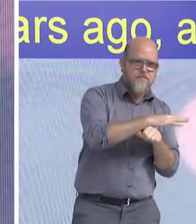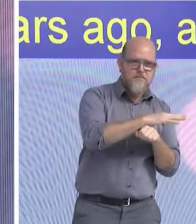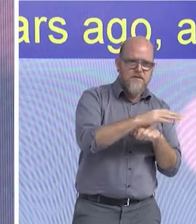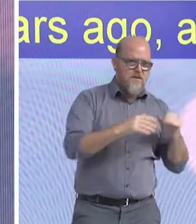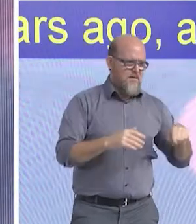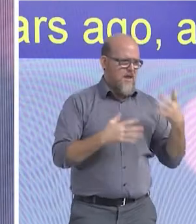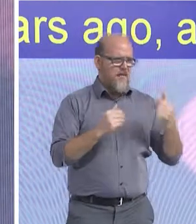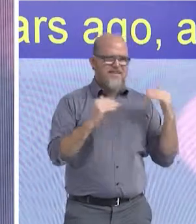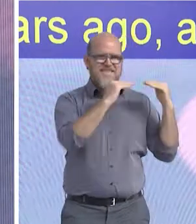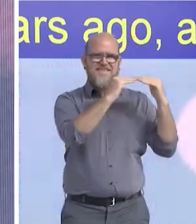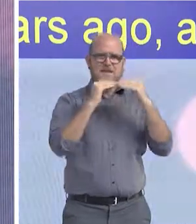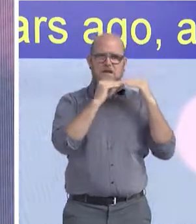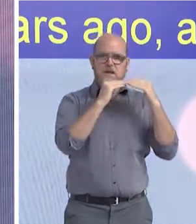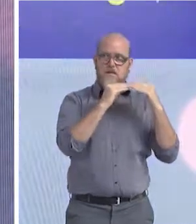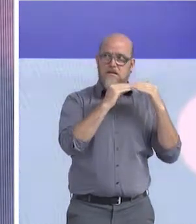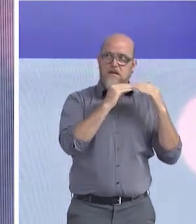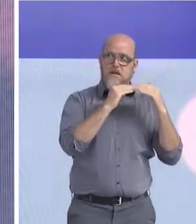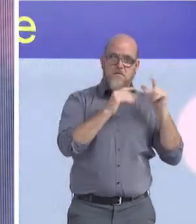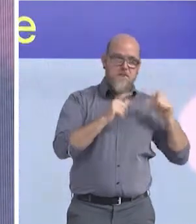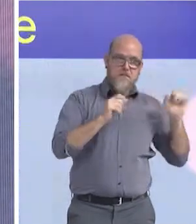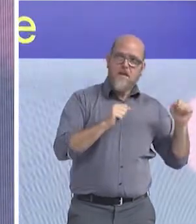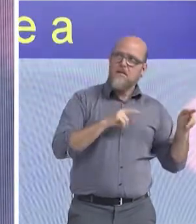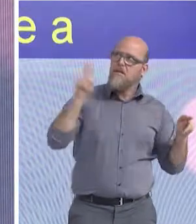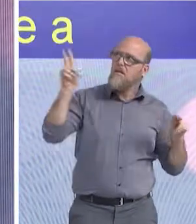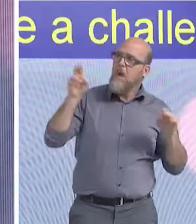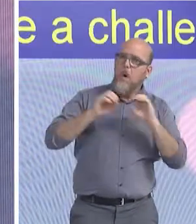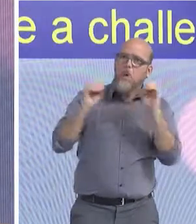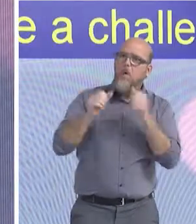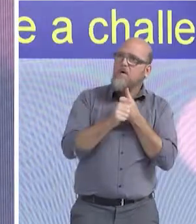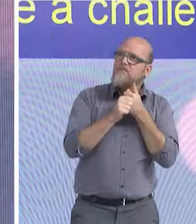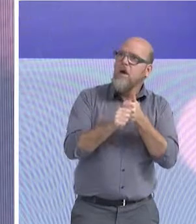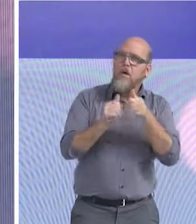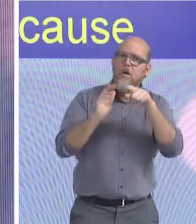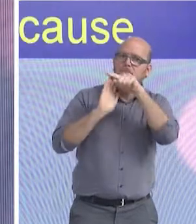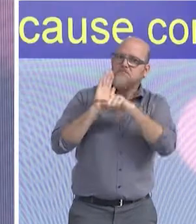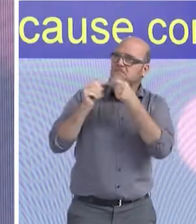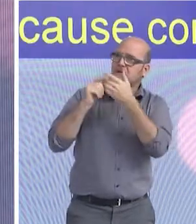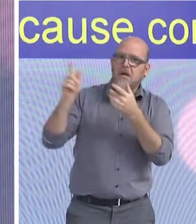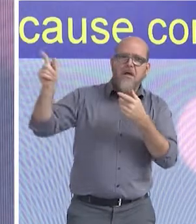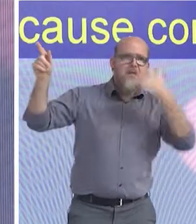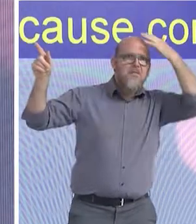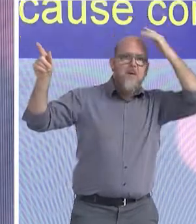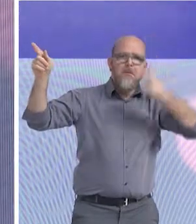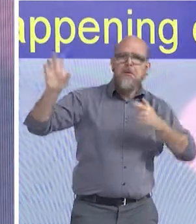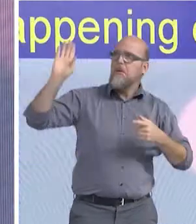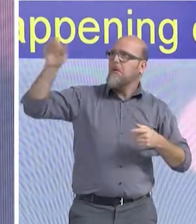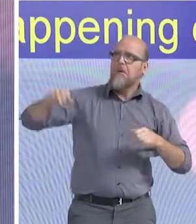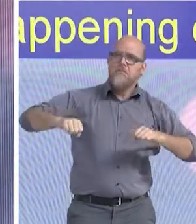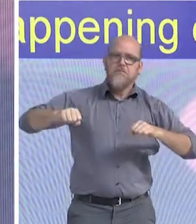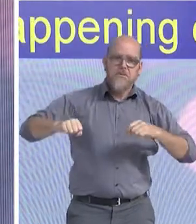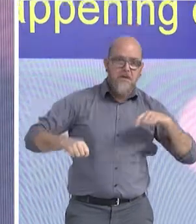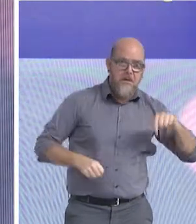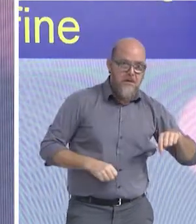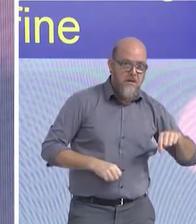be a challenge or poor, simply because compared with what's happening elsewhere, it seems fine. So if I